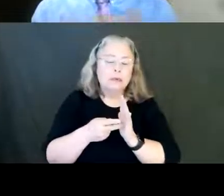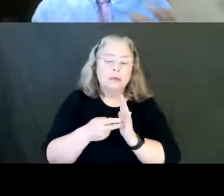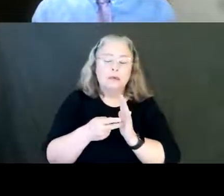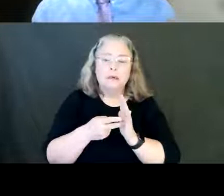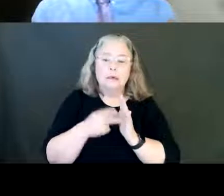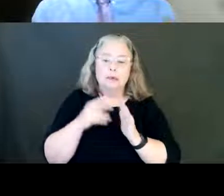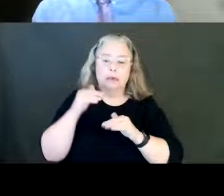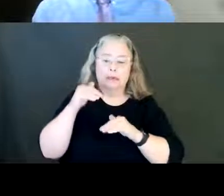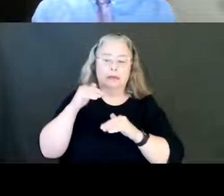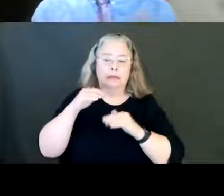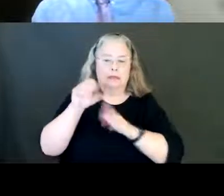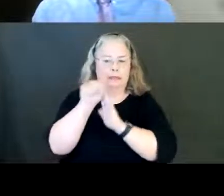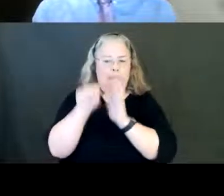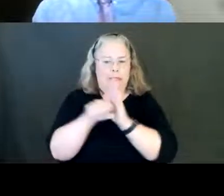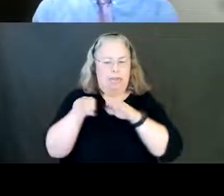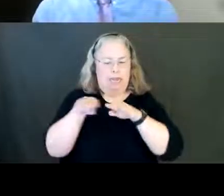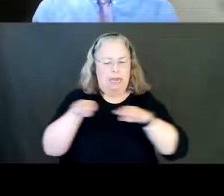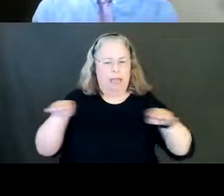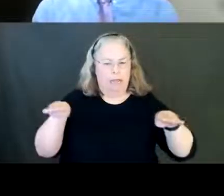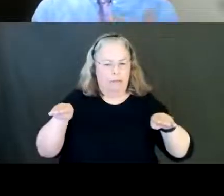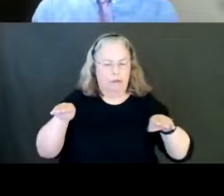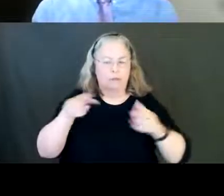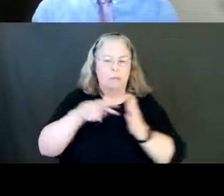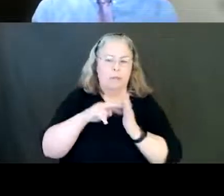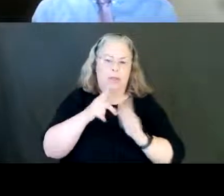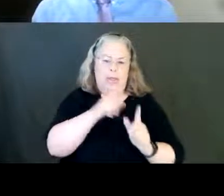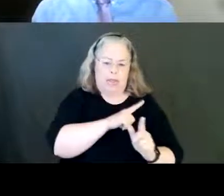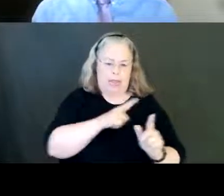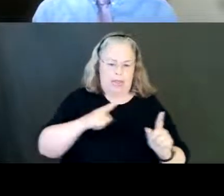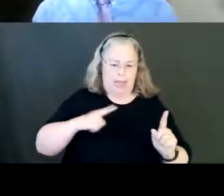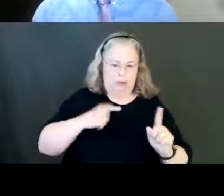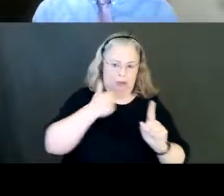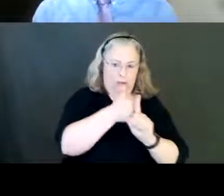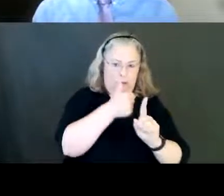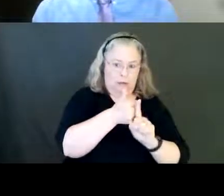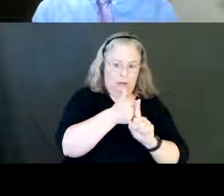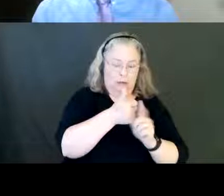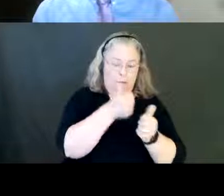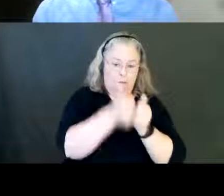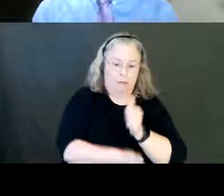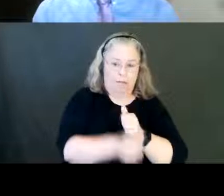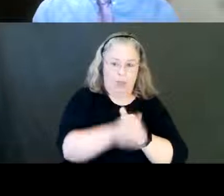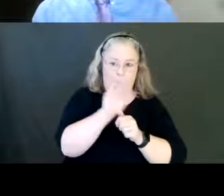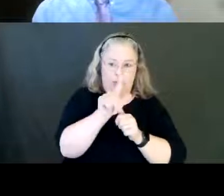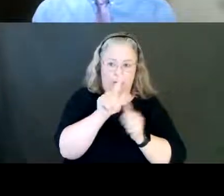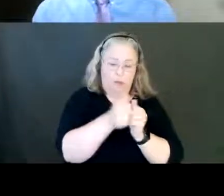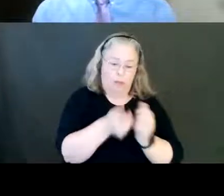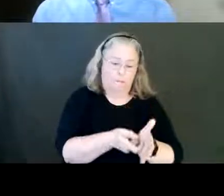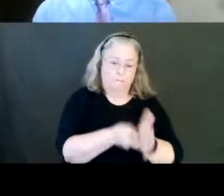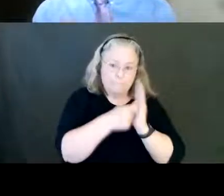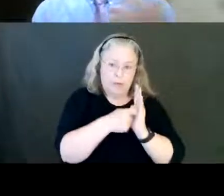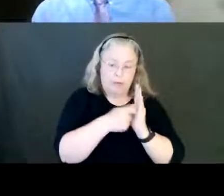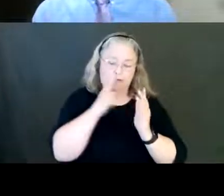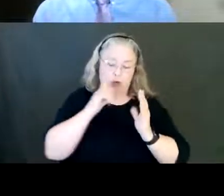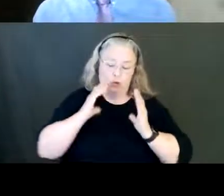the state level, the legislature a few years back passed a bill with a mandate for a